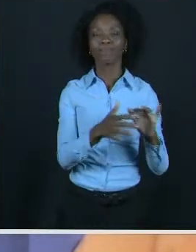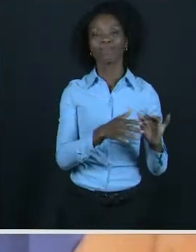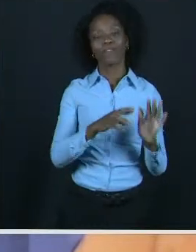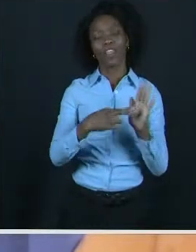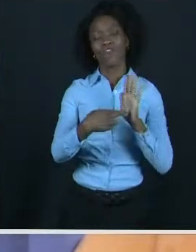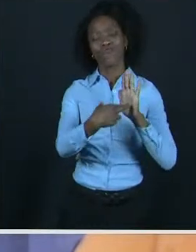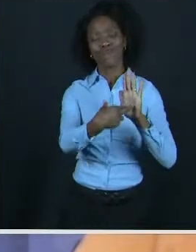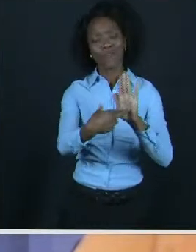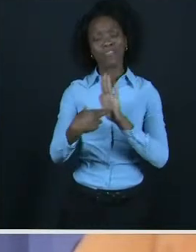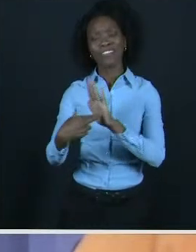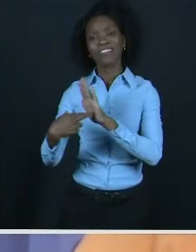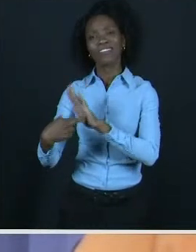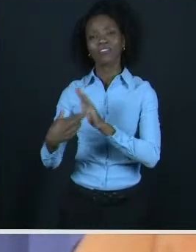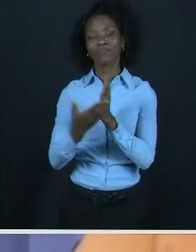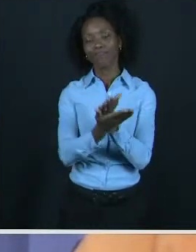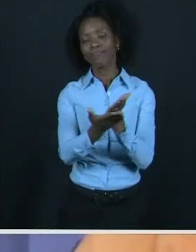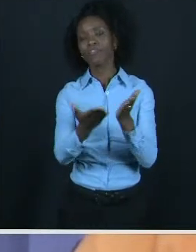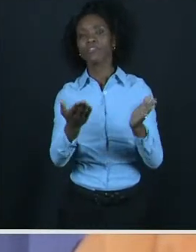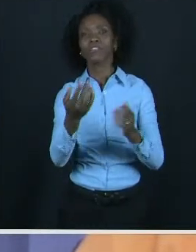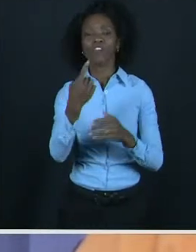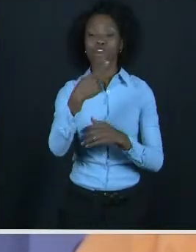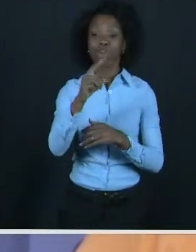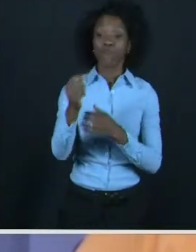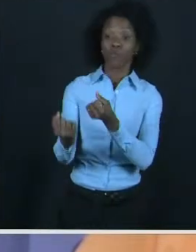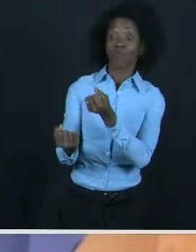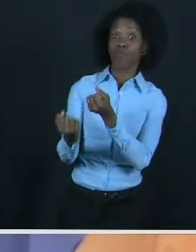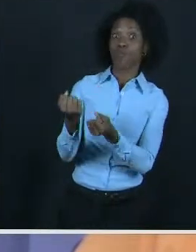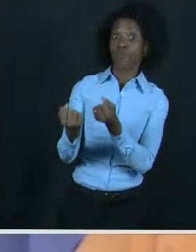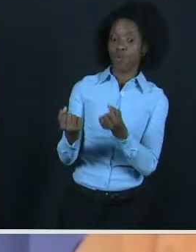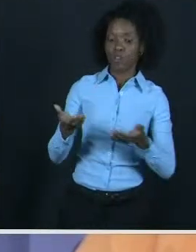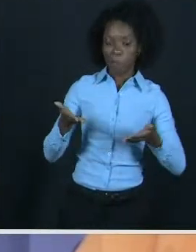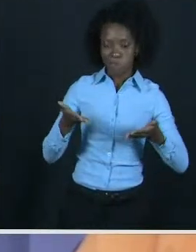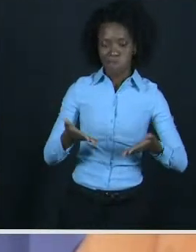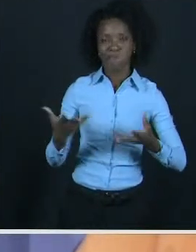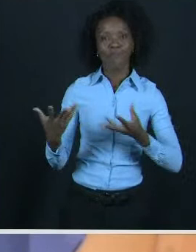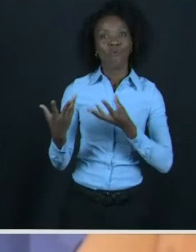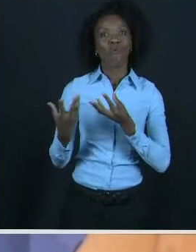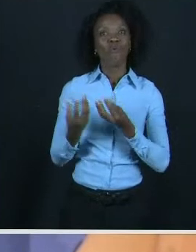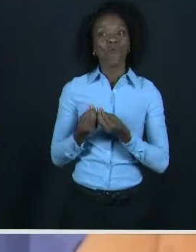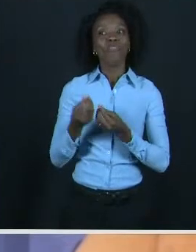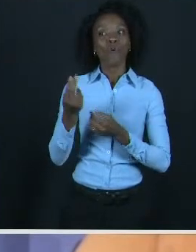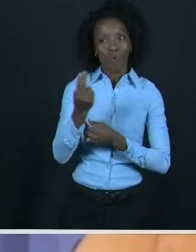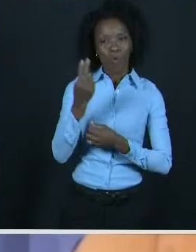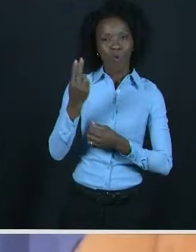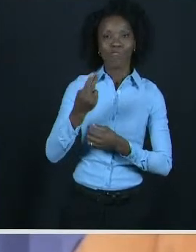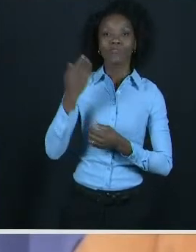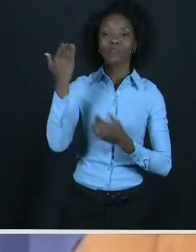representatives of the judiciary who are here with us and the magistracy,